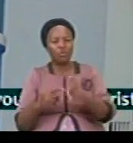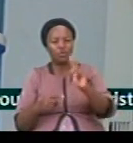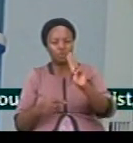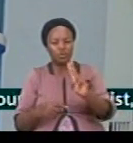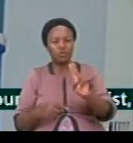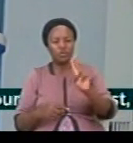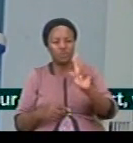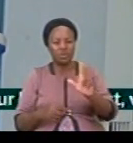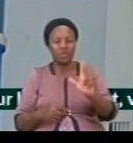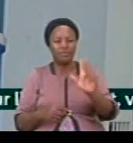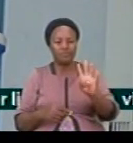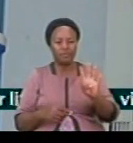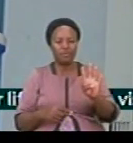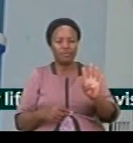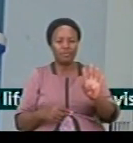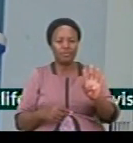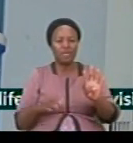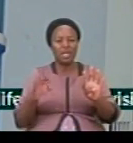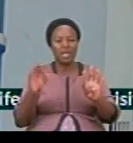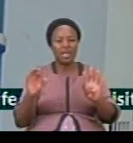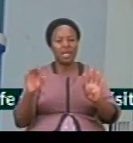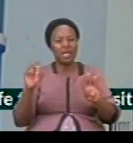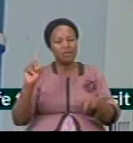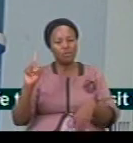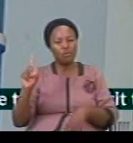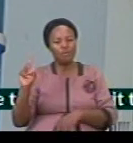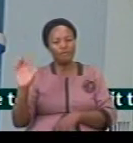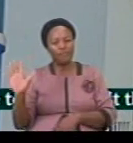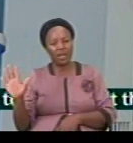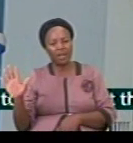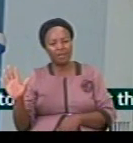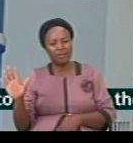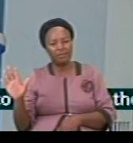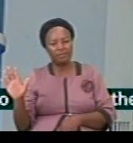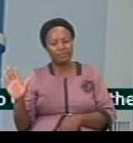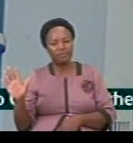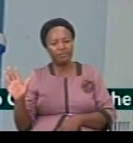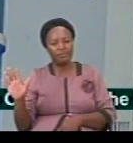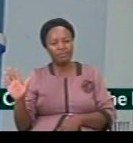five four four four